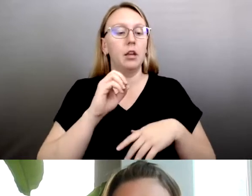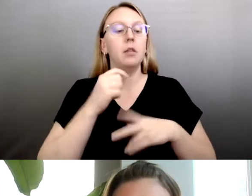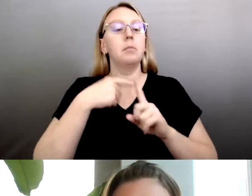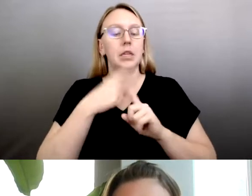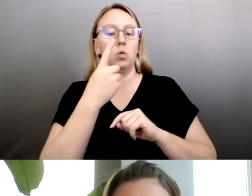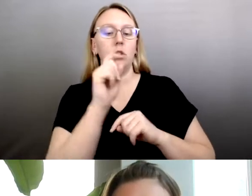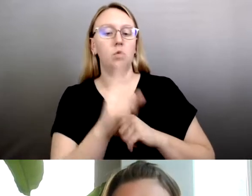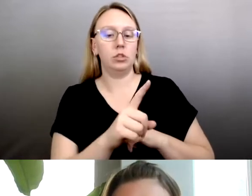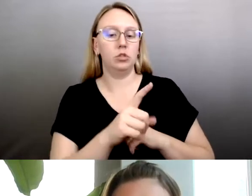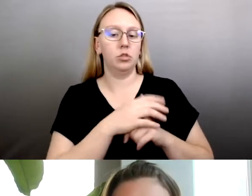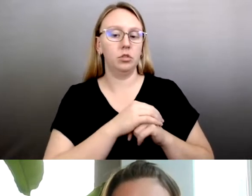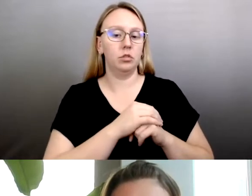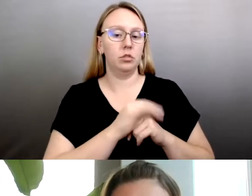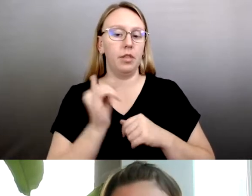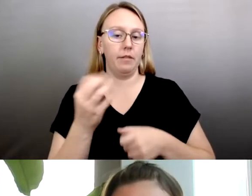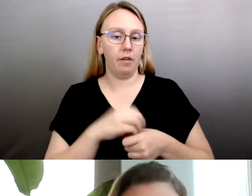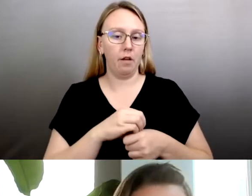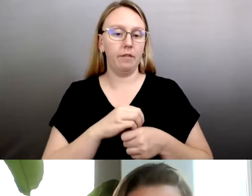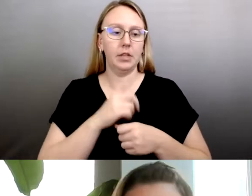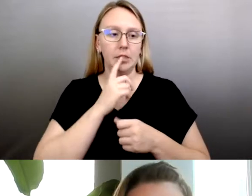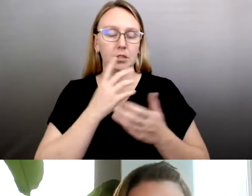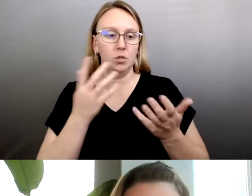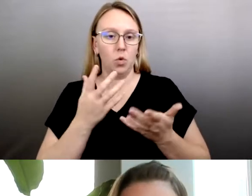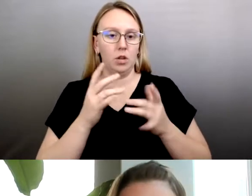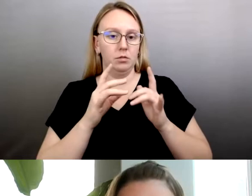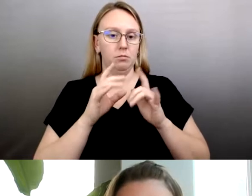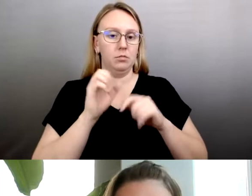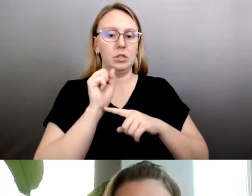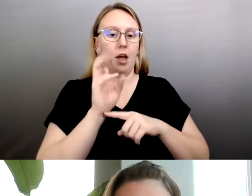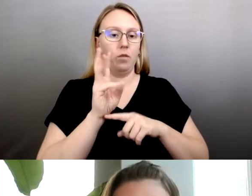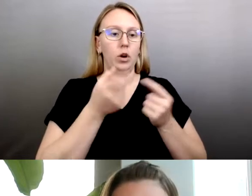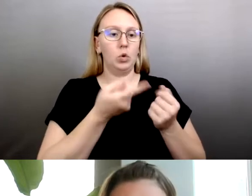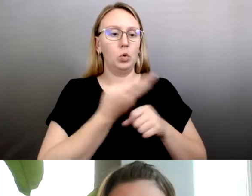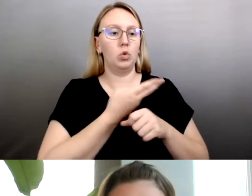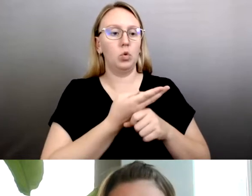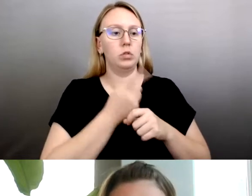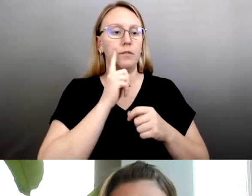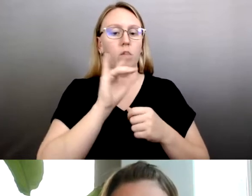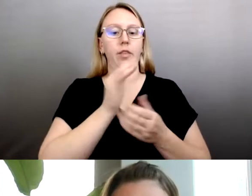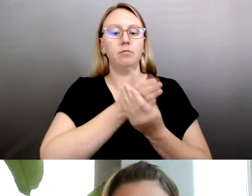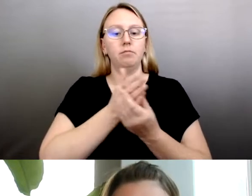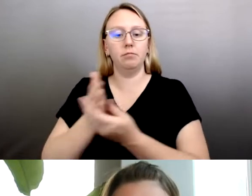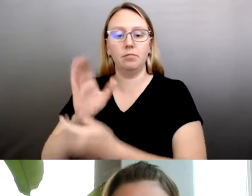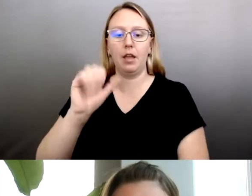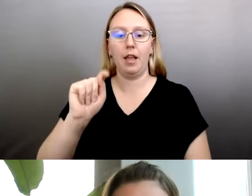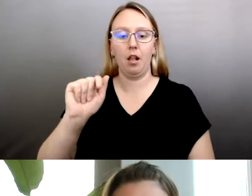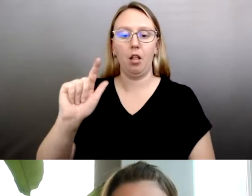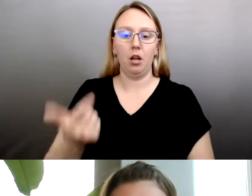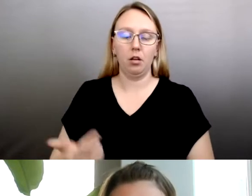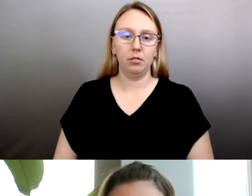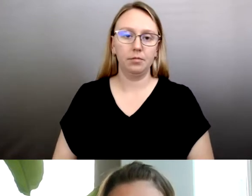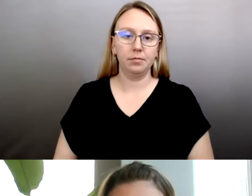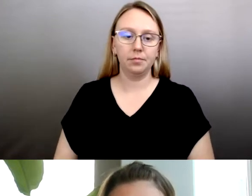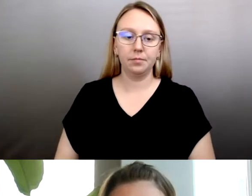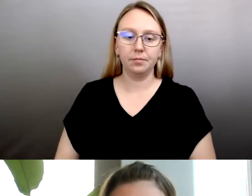is what system software are you using to do your cataloging? Yeah, so the whole